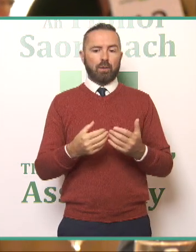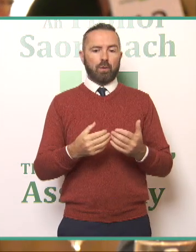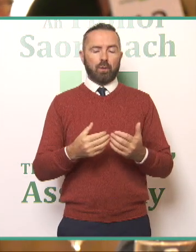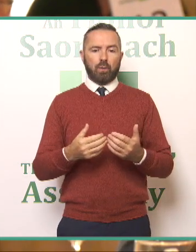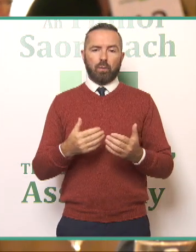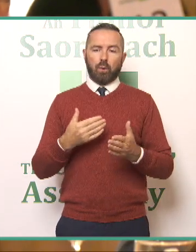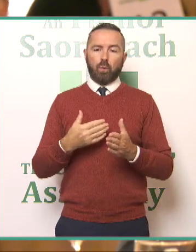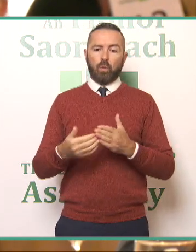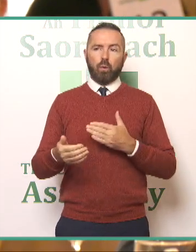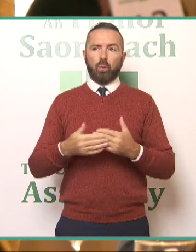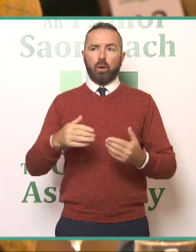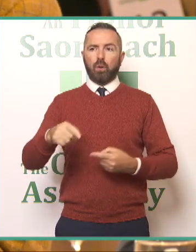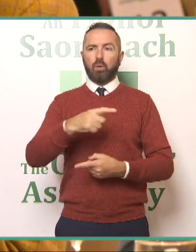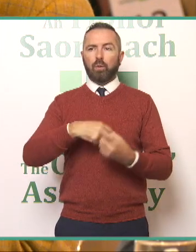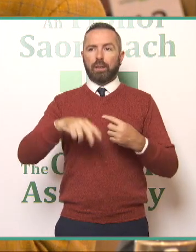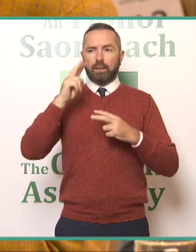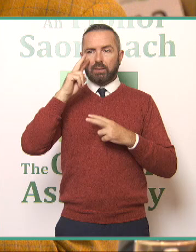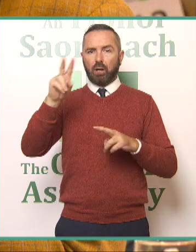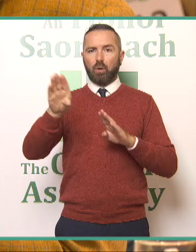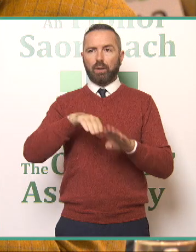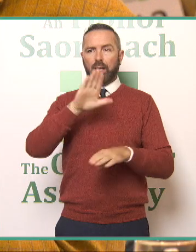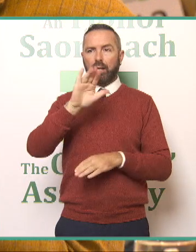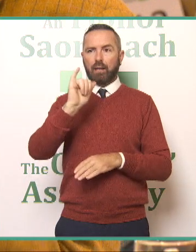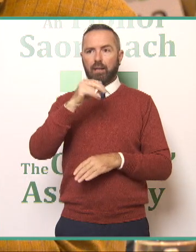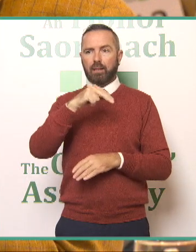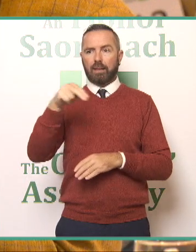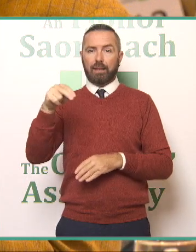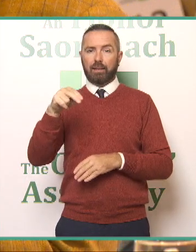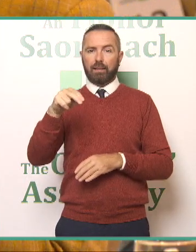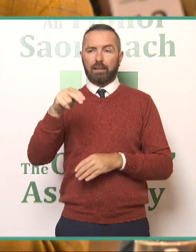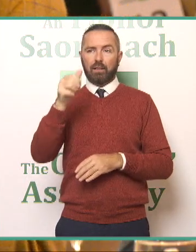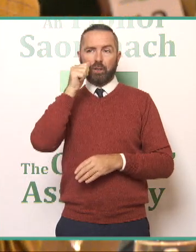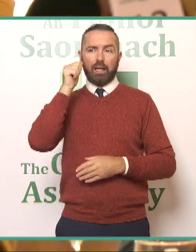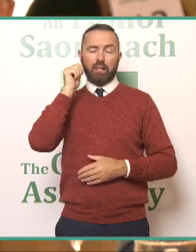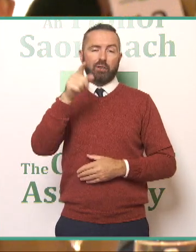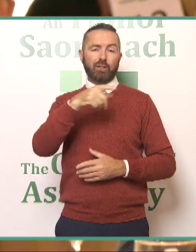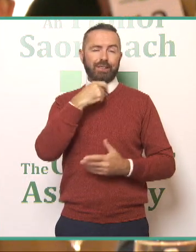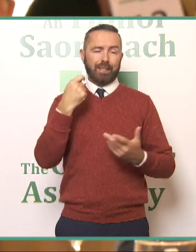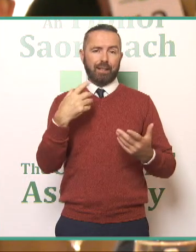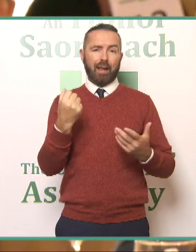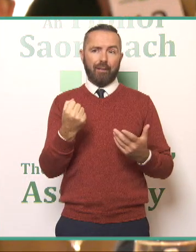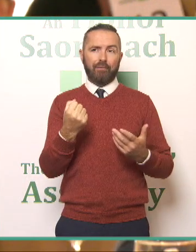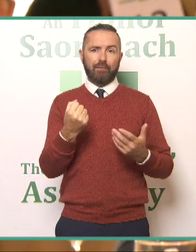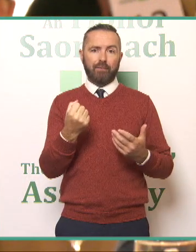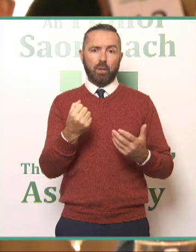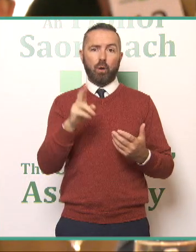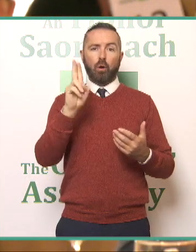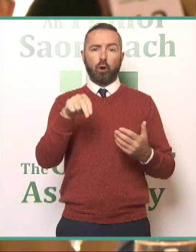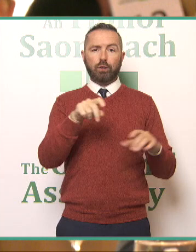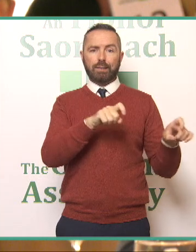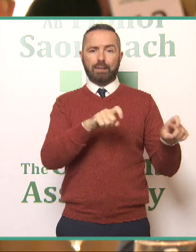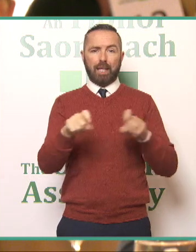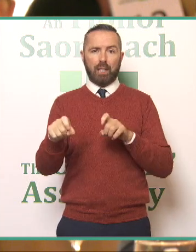with, I think it was Lynn Dix yesterday, she's saying that there is an unsustainable status